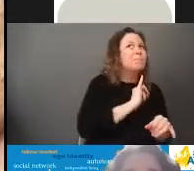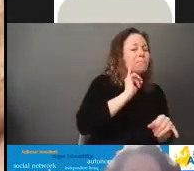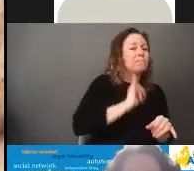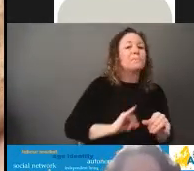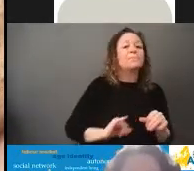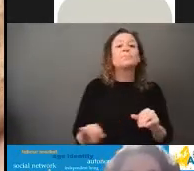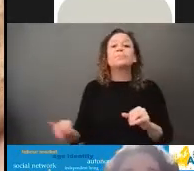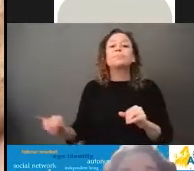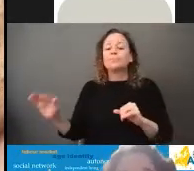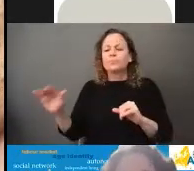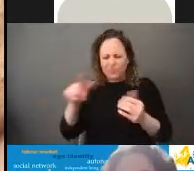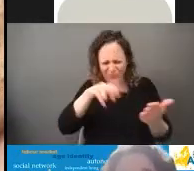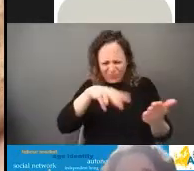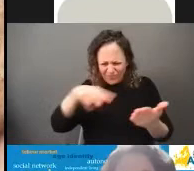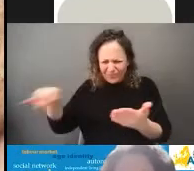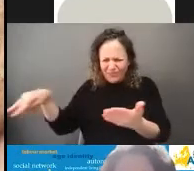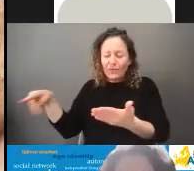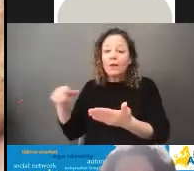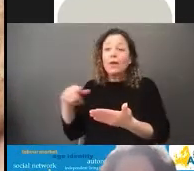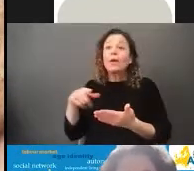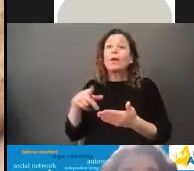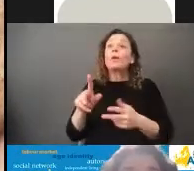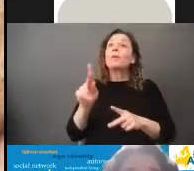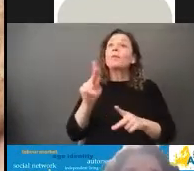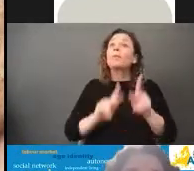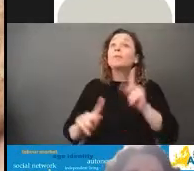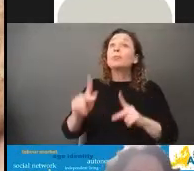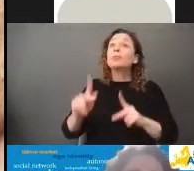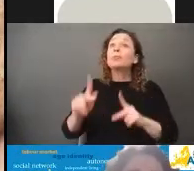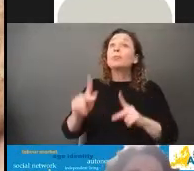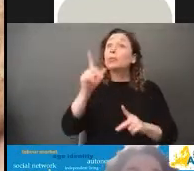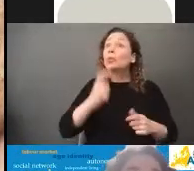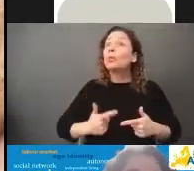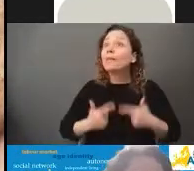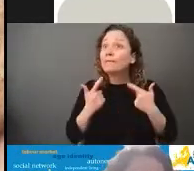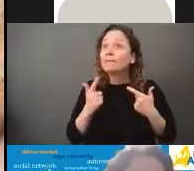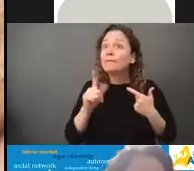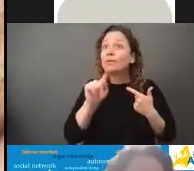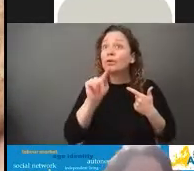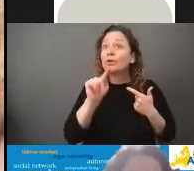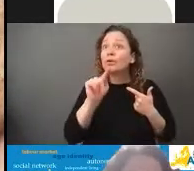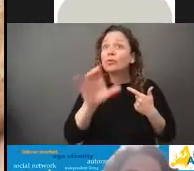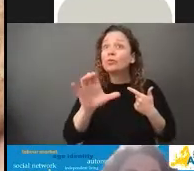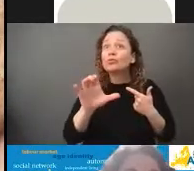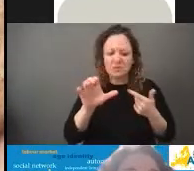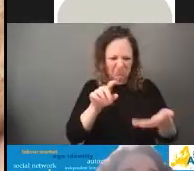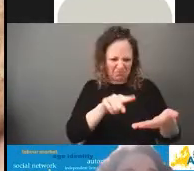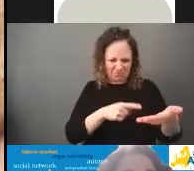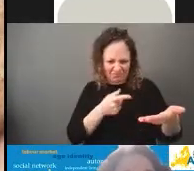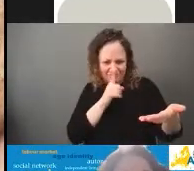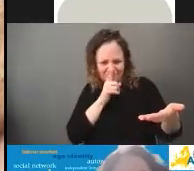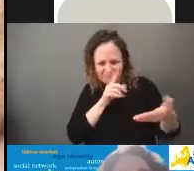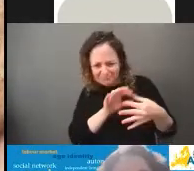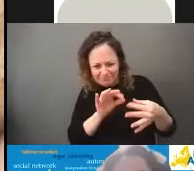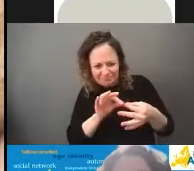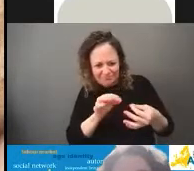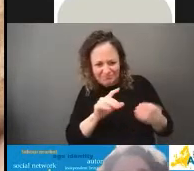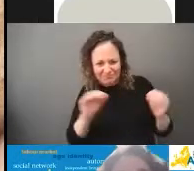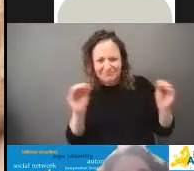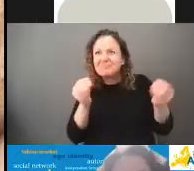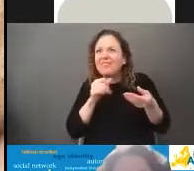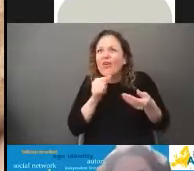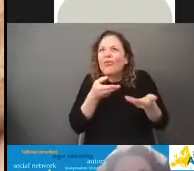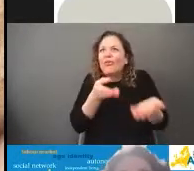residents' voices were completely excluded and superseded by others. There were a lot of elements